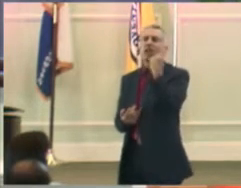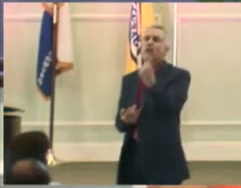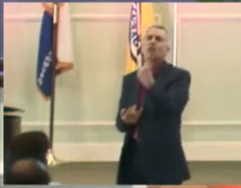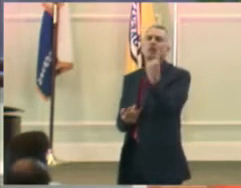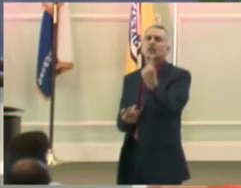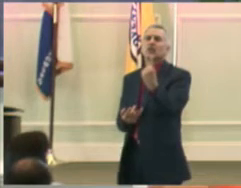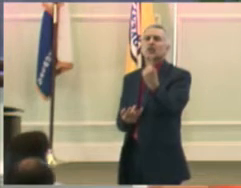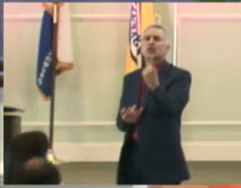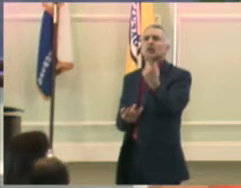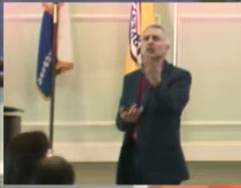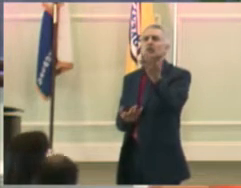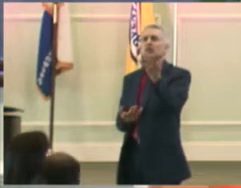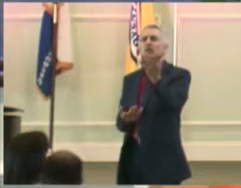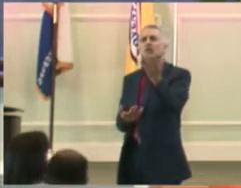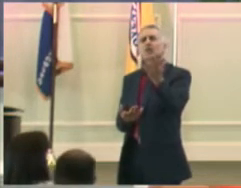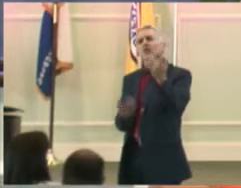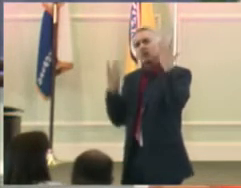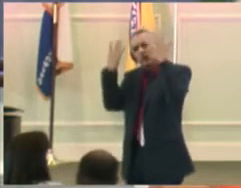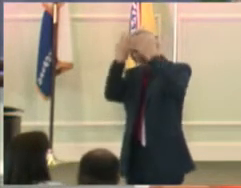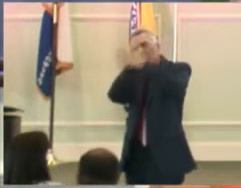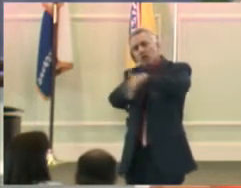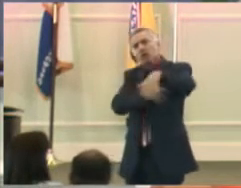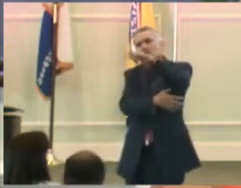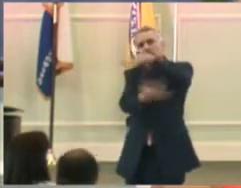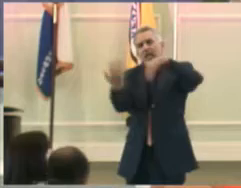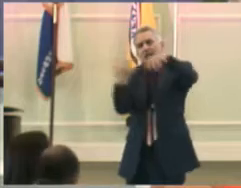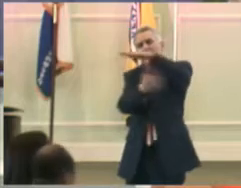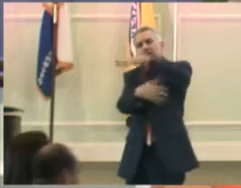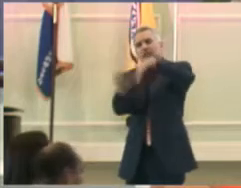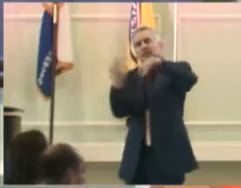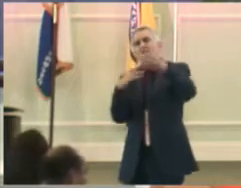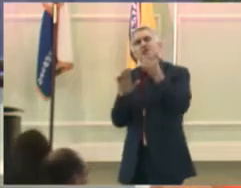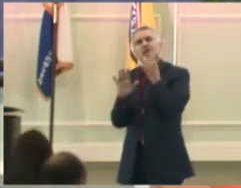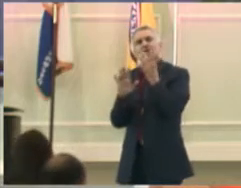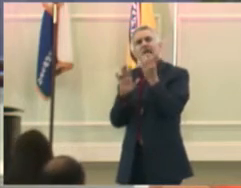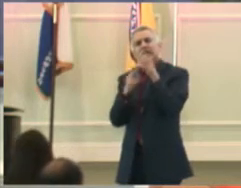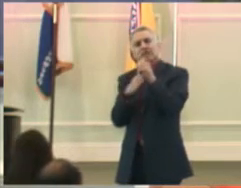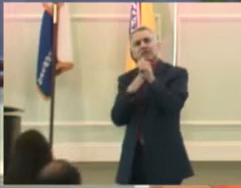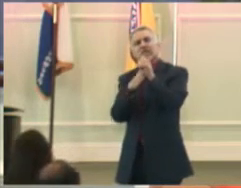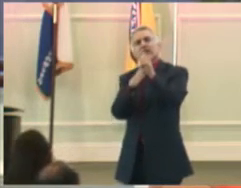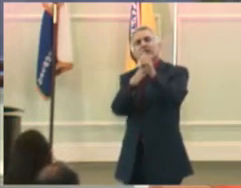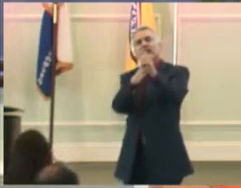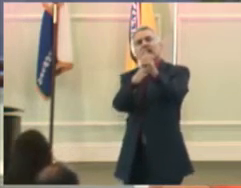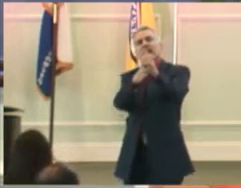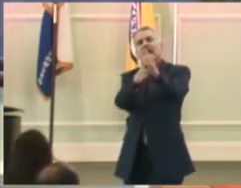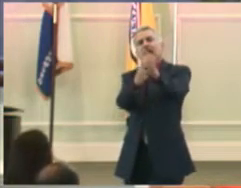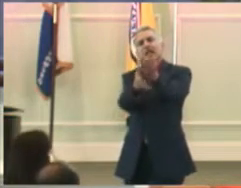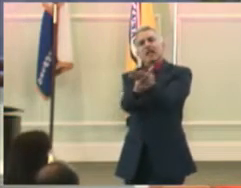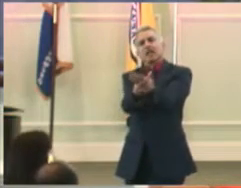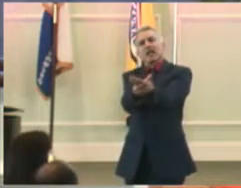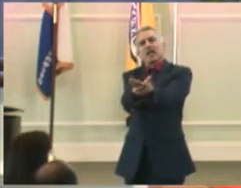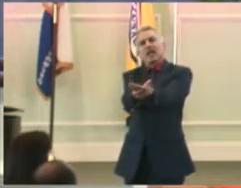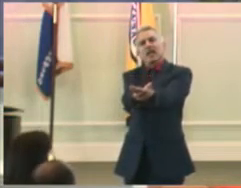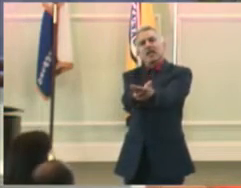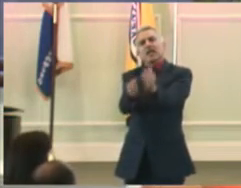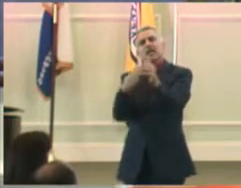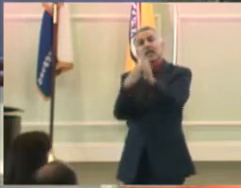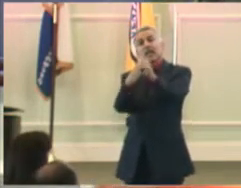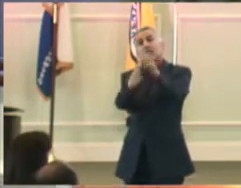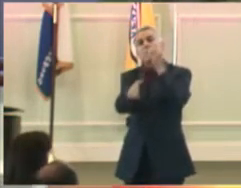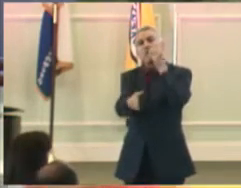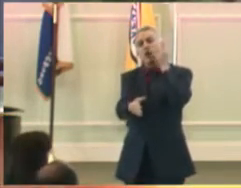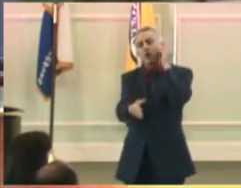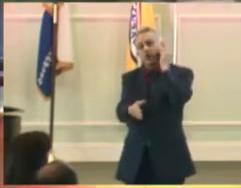Through the storm, through the night, lead me on to the light. Take my hand, precious Lord, lead me